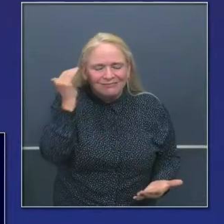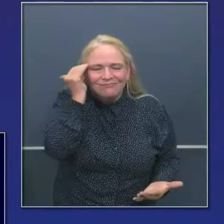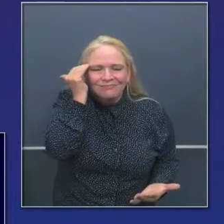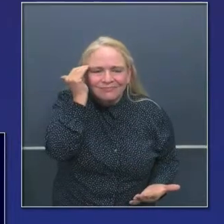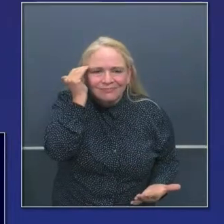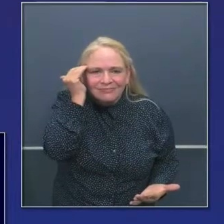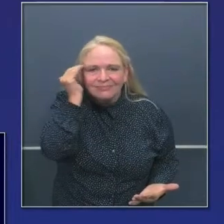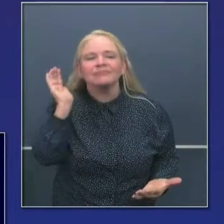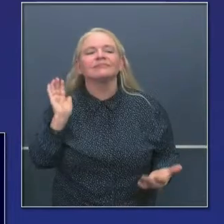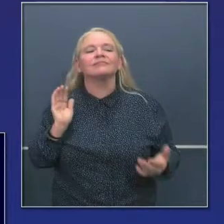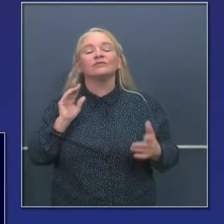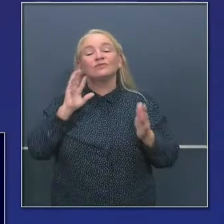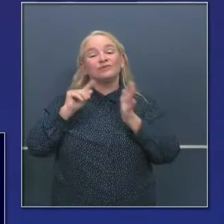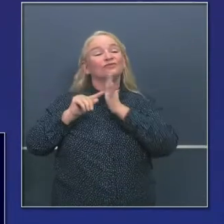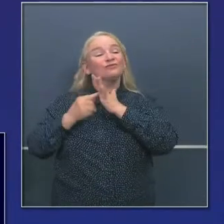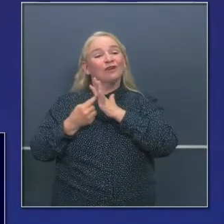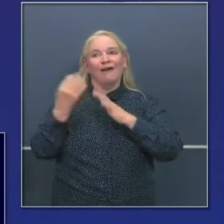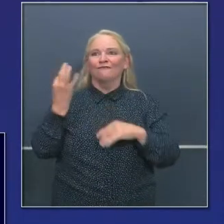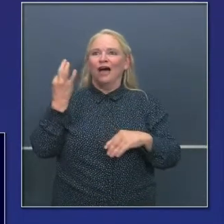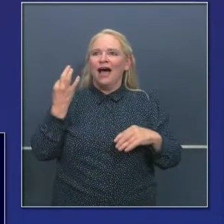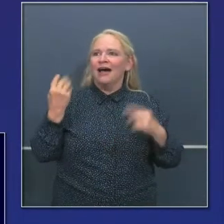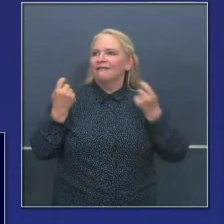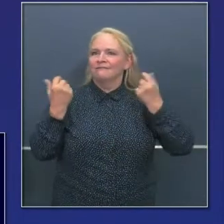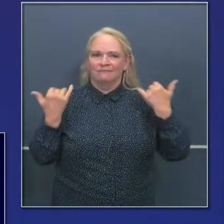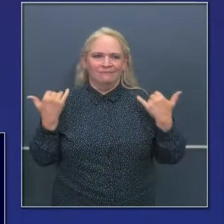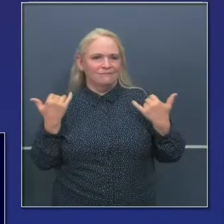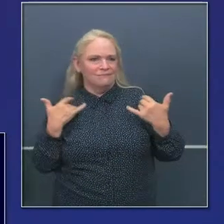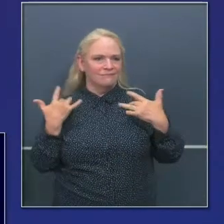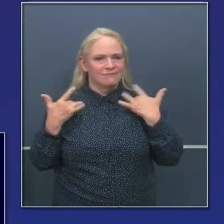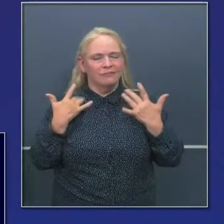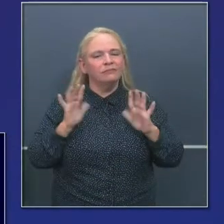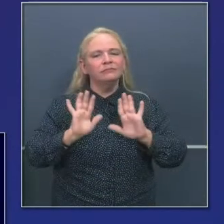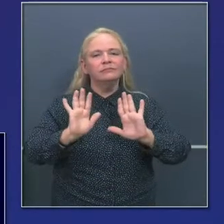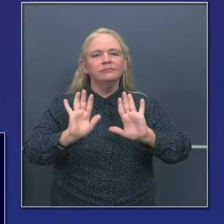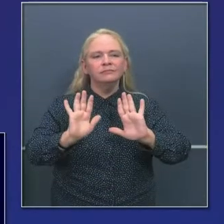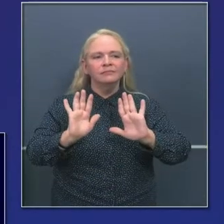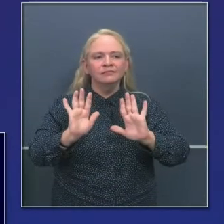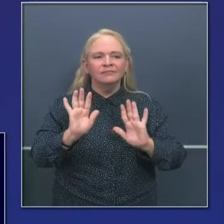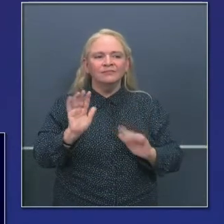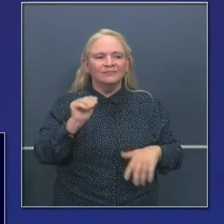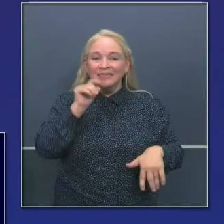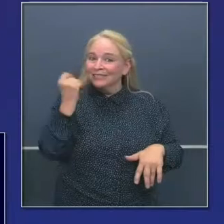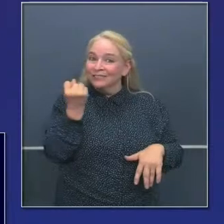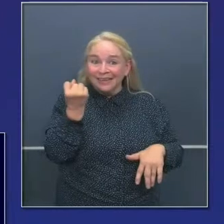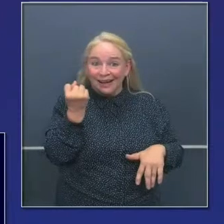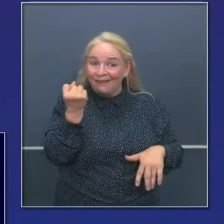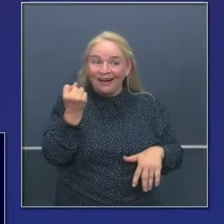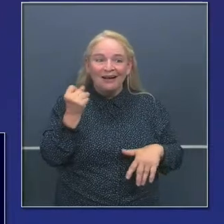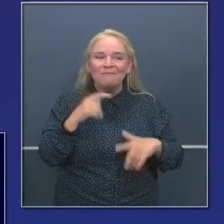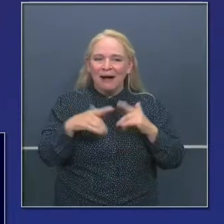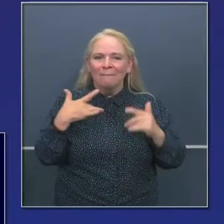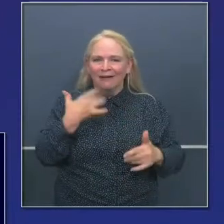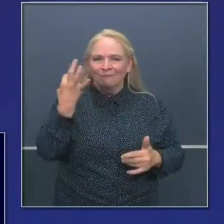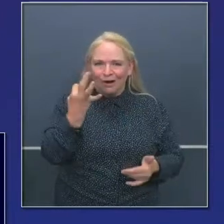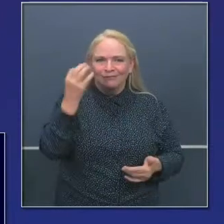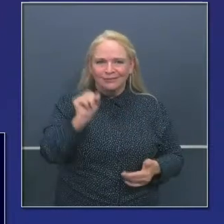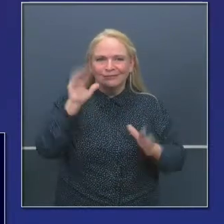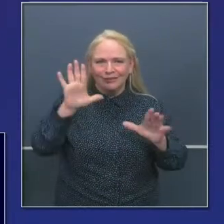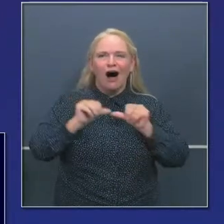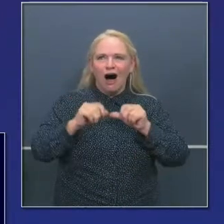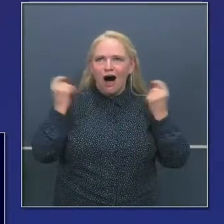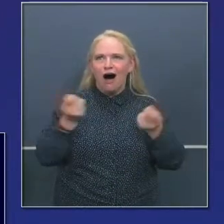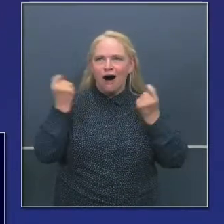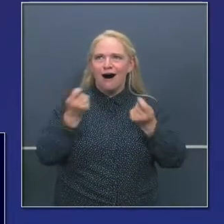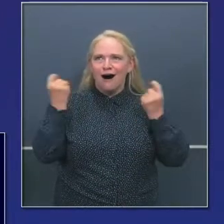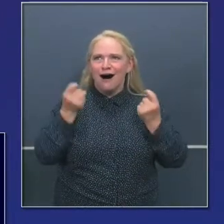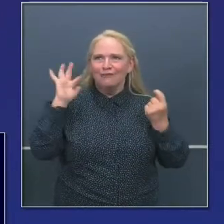in tomorrow on Friday, not just formally over Saturday and Sunday. I want to remind you that